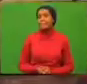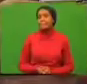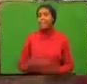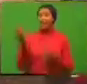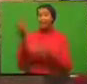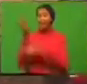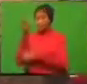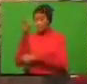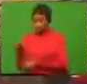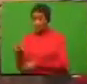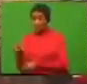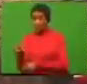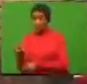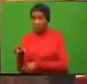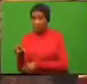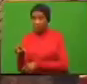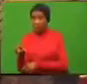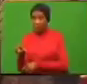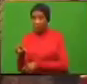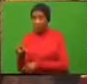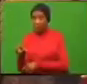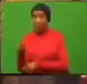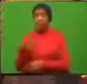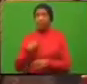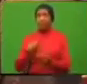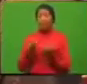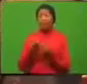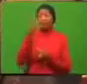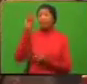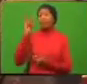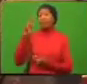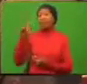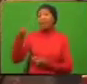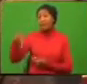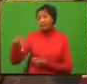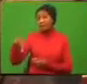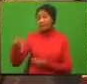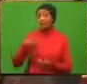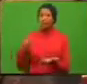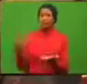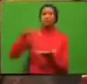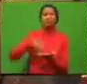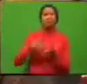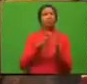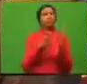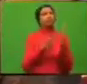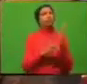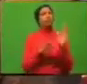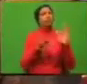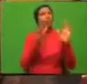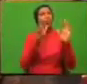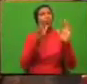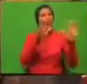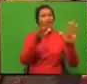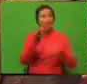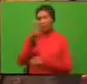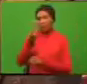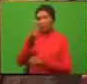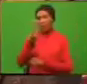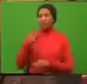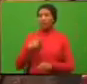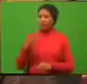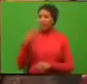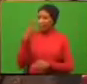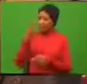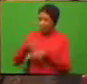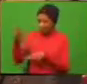Madam Speaker, I'm Vispin Reddy from Mkhonto Wesizwe Party. I rise in terms of Rule 81, and I seek